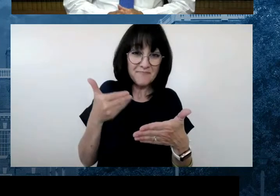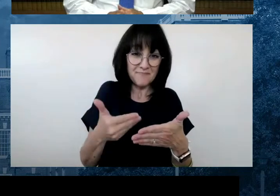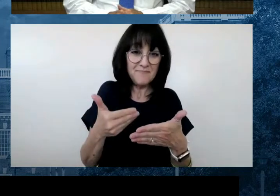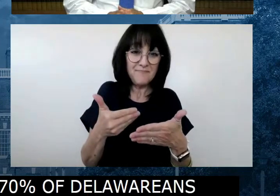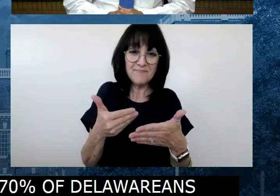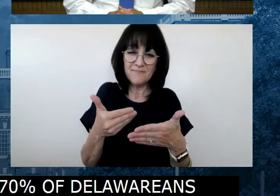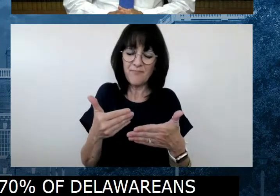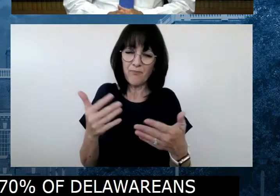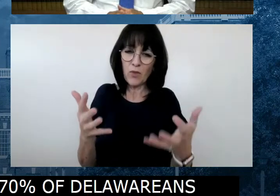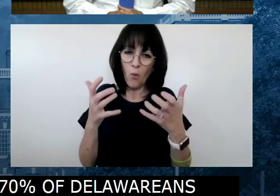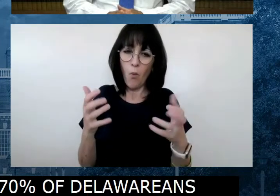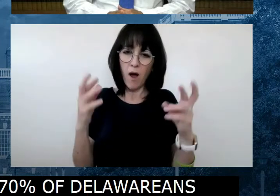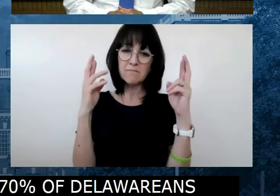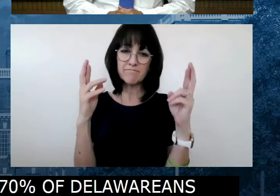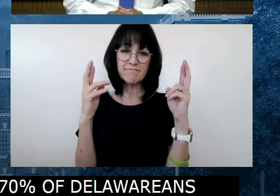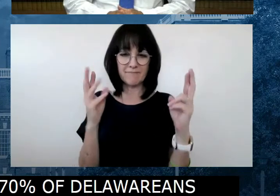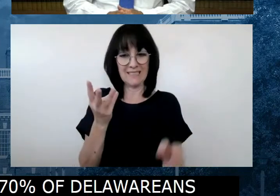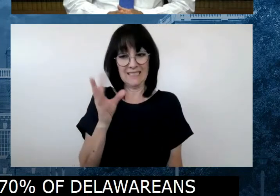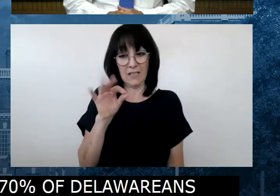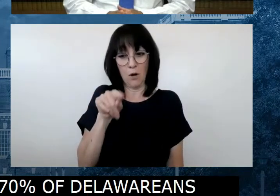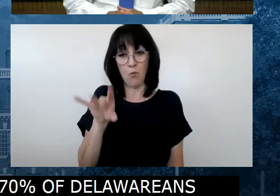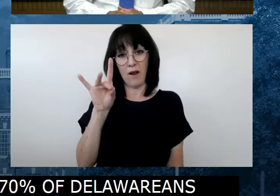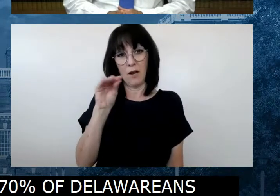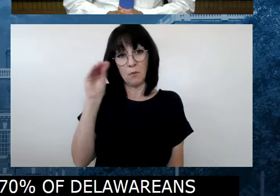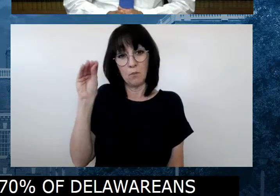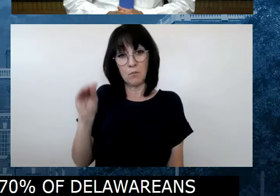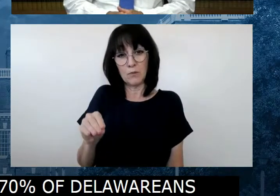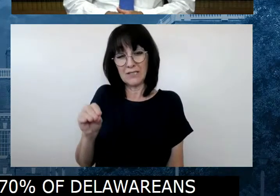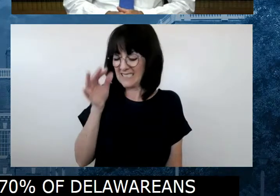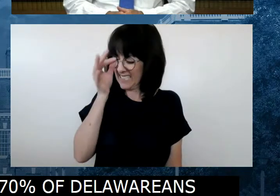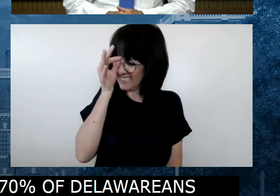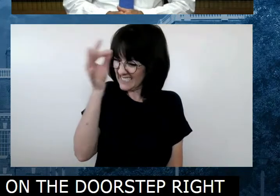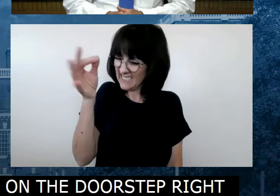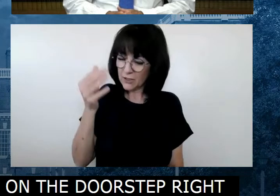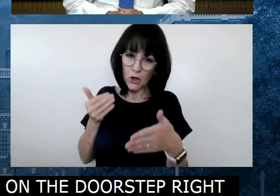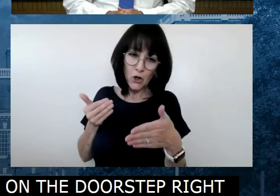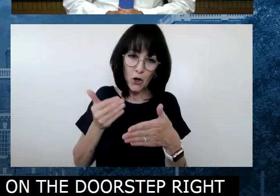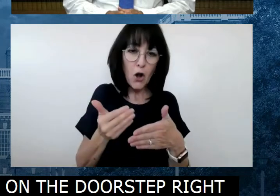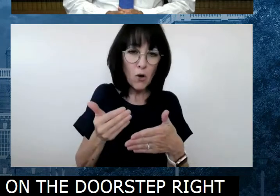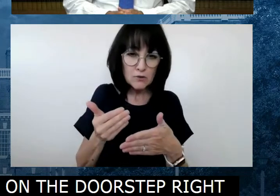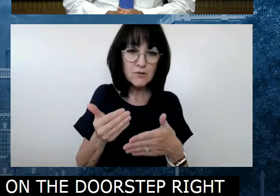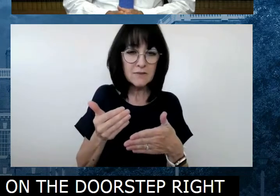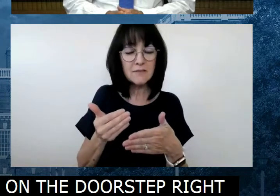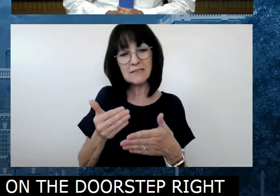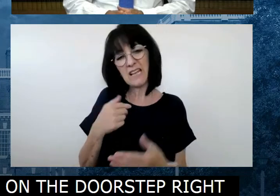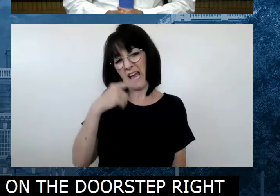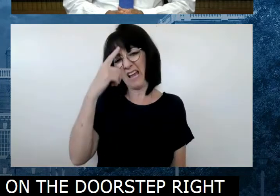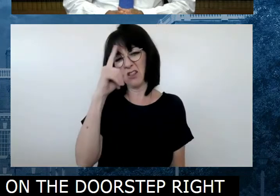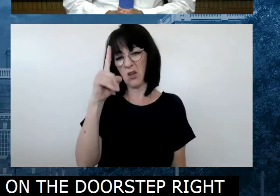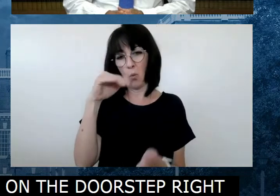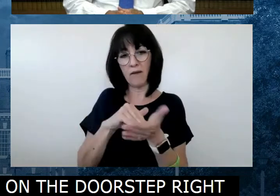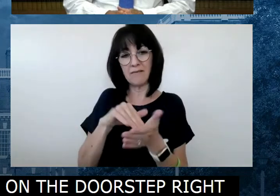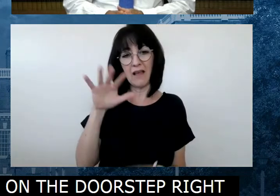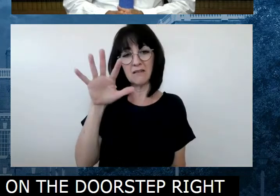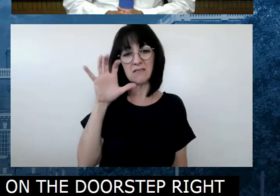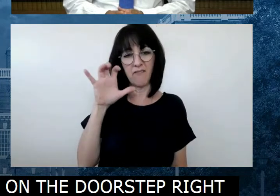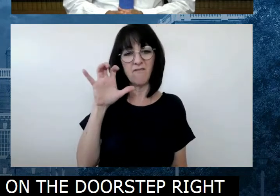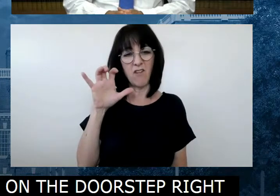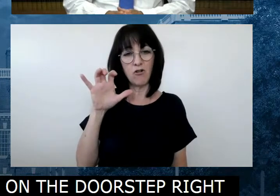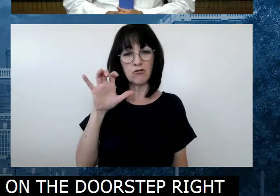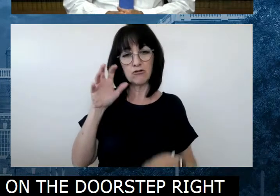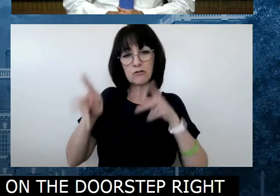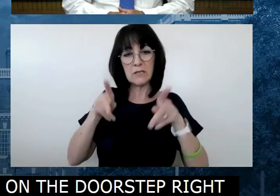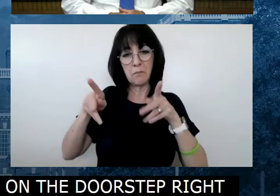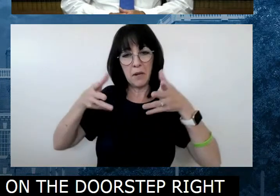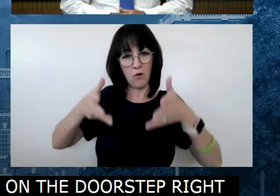With 69.8% rounded up, we're right there. We got about 1,500 shots to get in arms. We've got a great